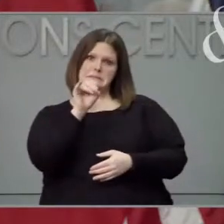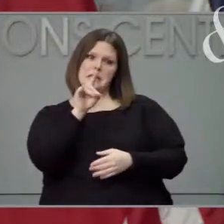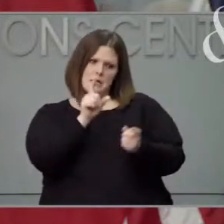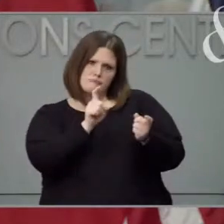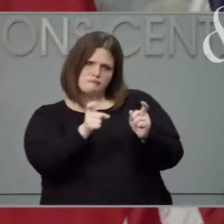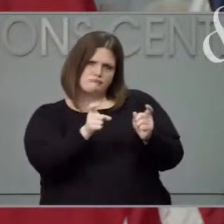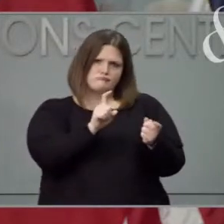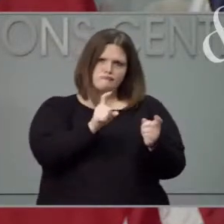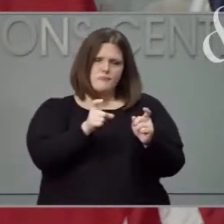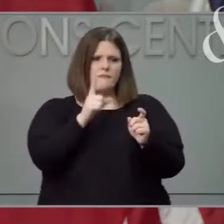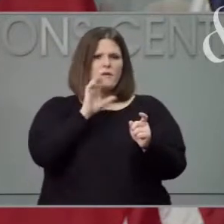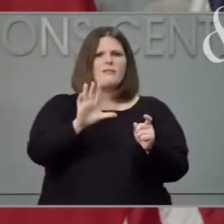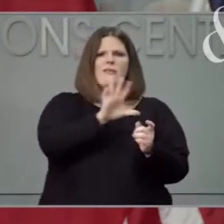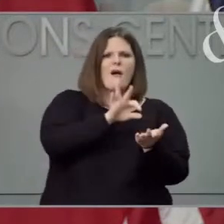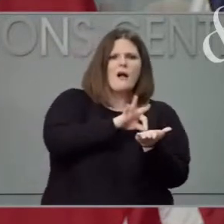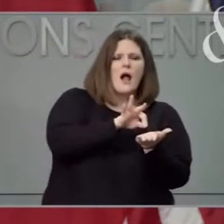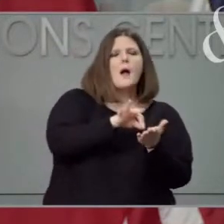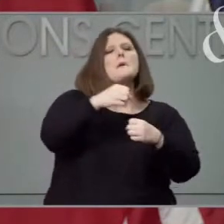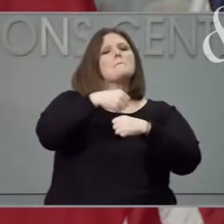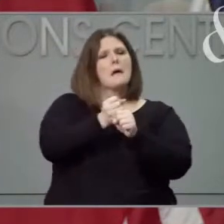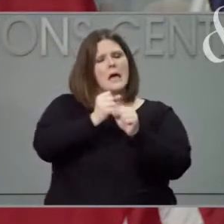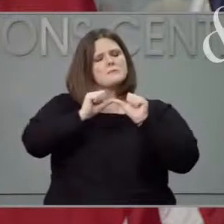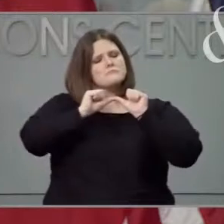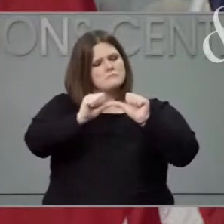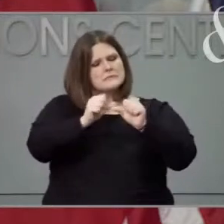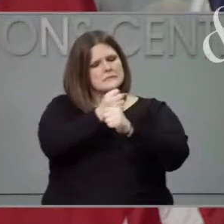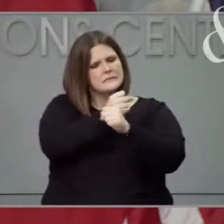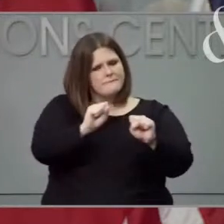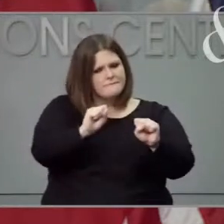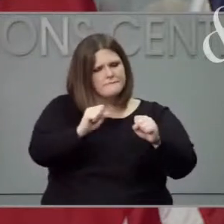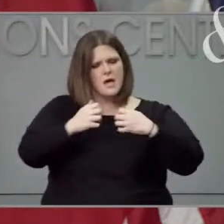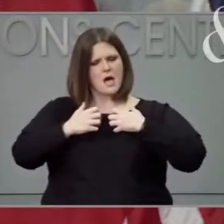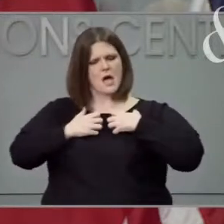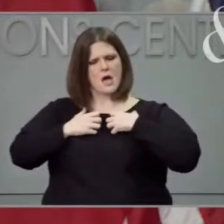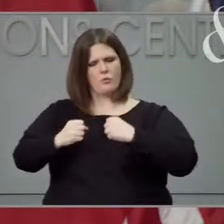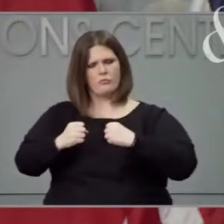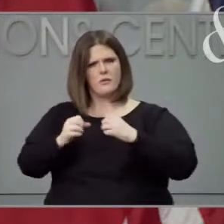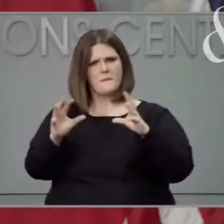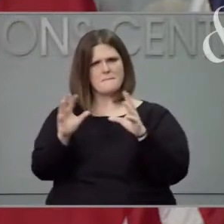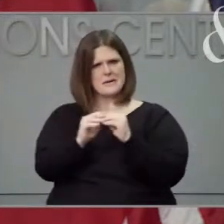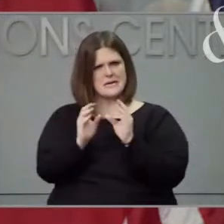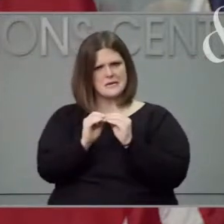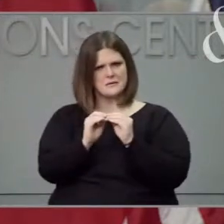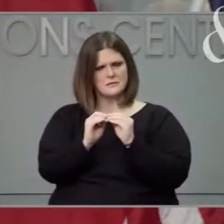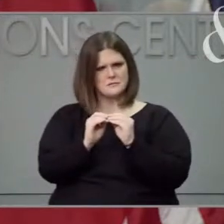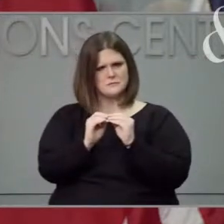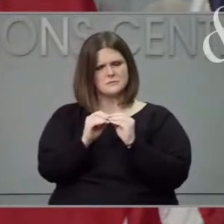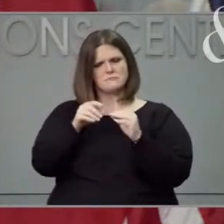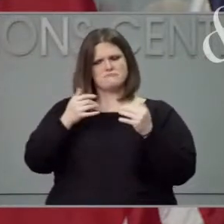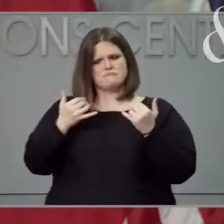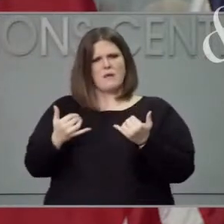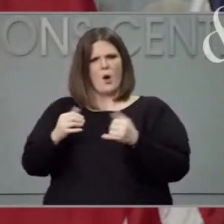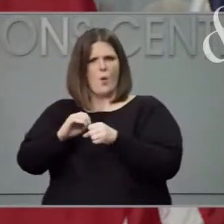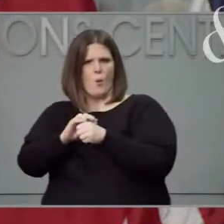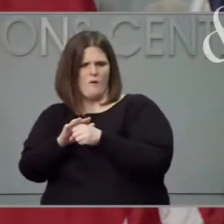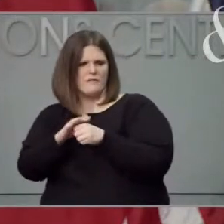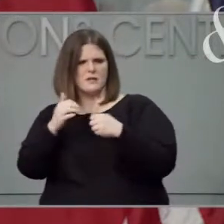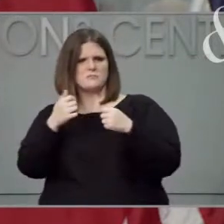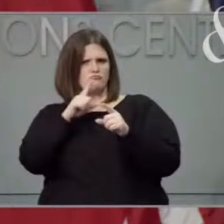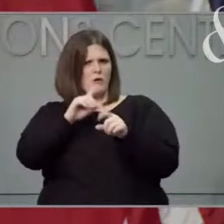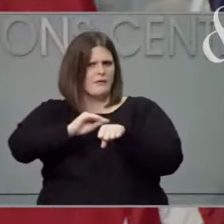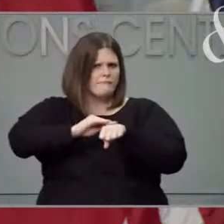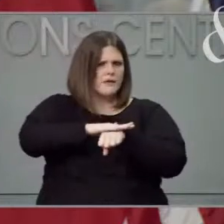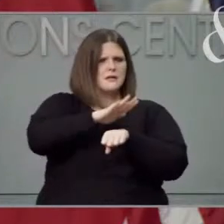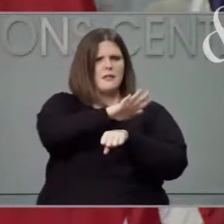modifications in order to conduct safe and healthy board meetings throughout this period. I believe most